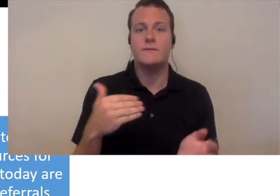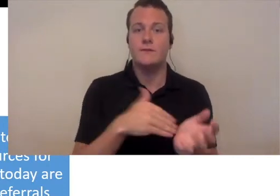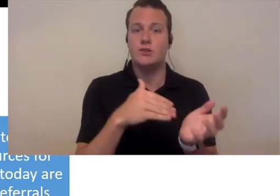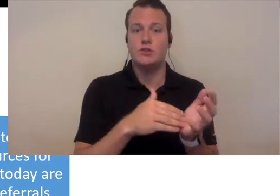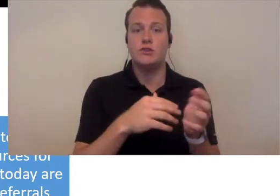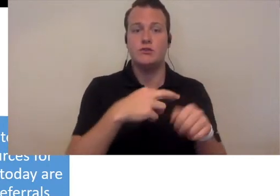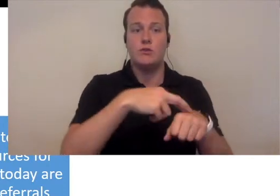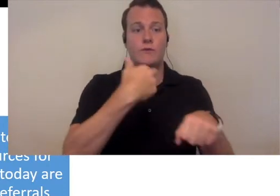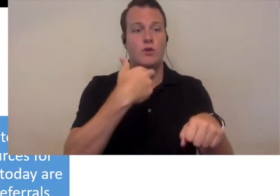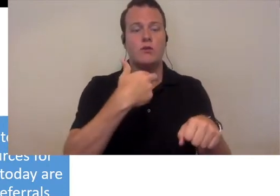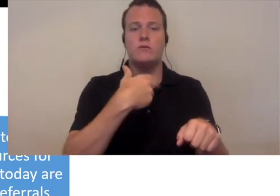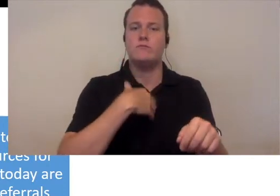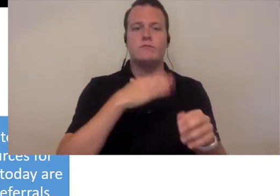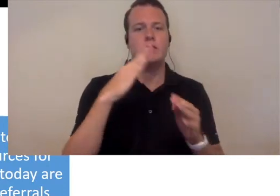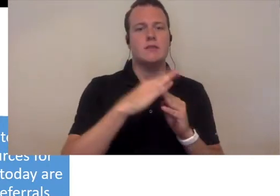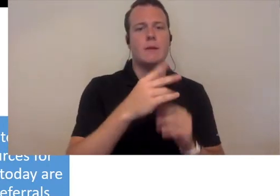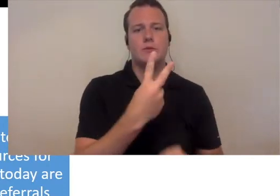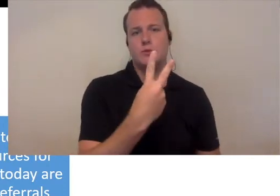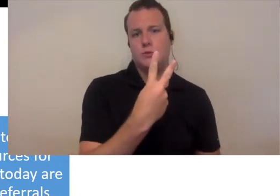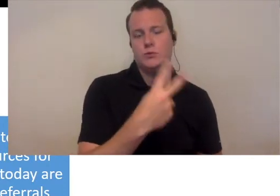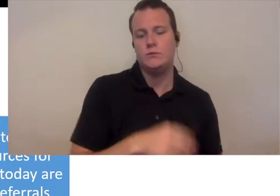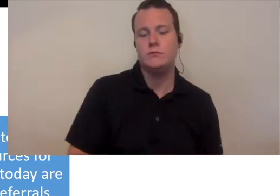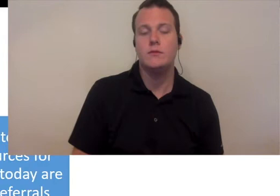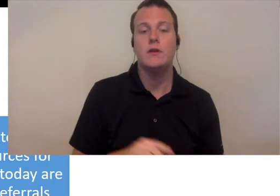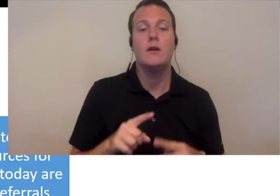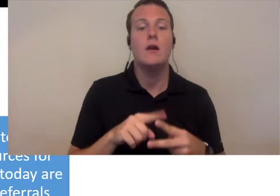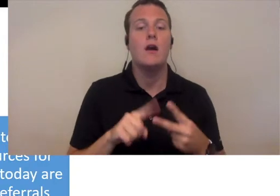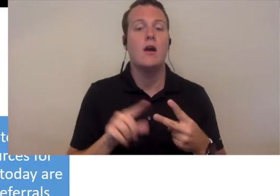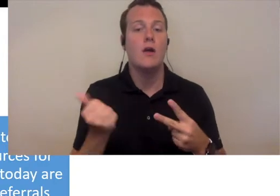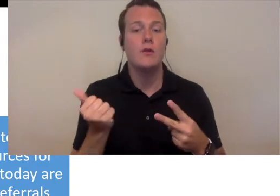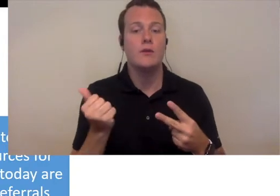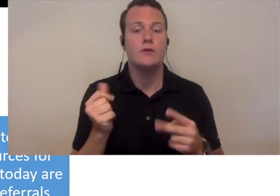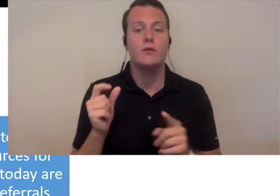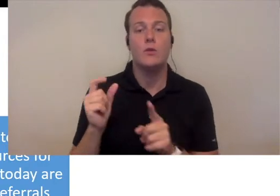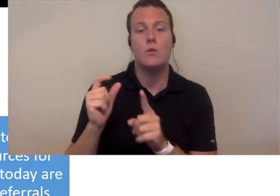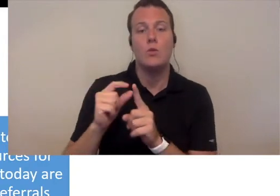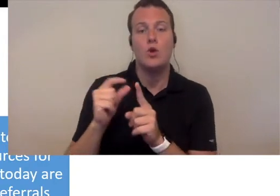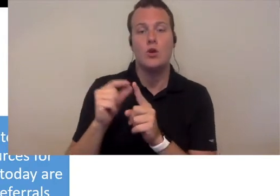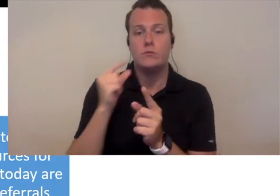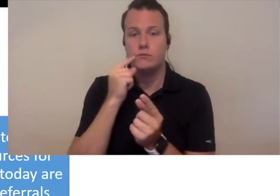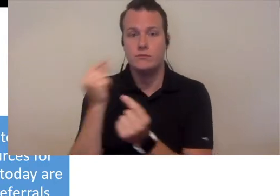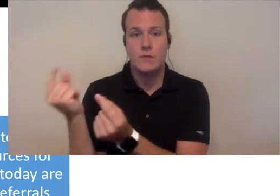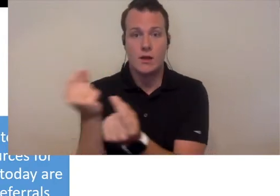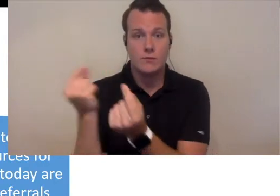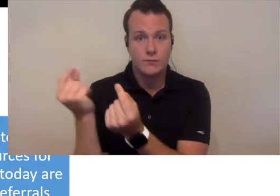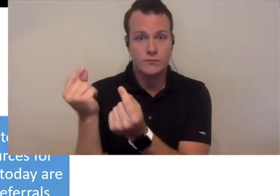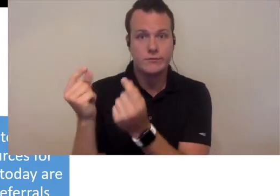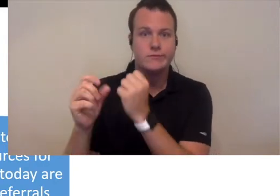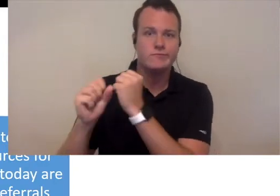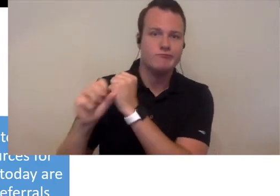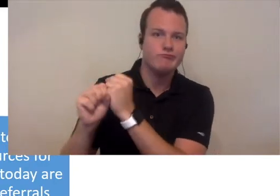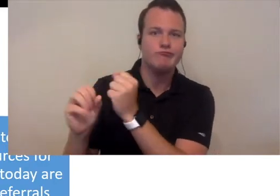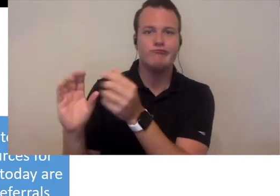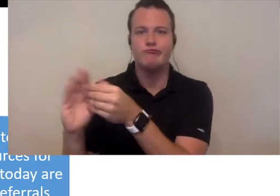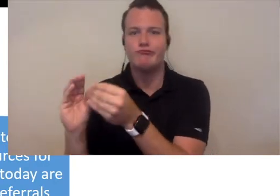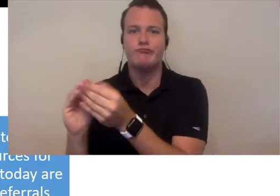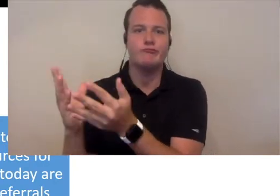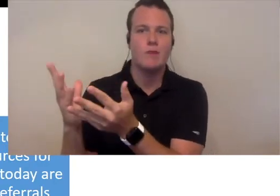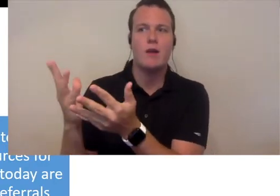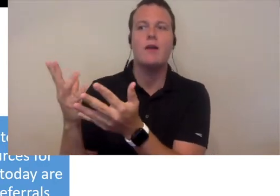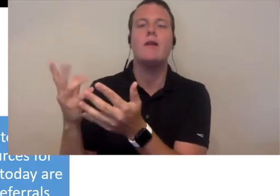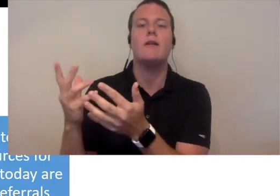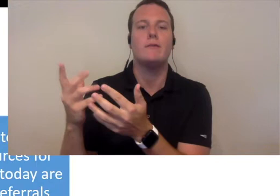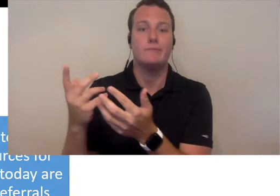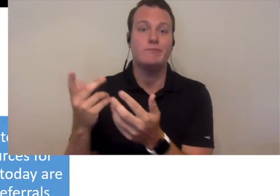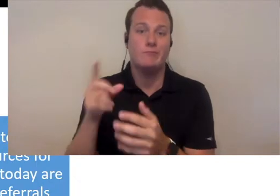two. The other one that's part of the top two is word of mouth, believe it or not. And so those are two